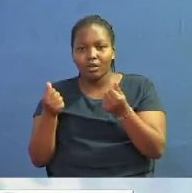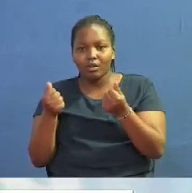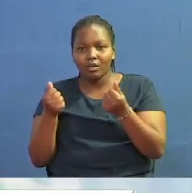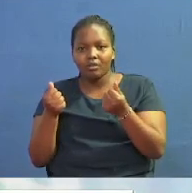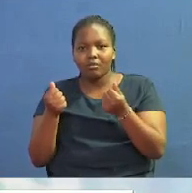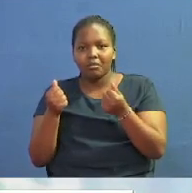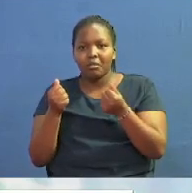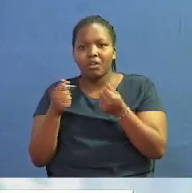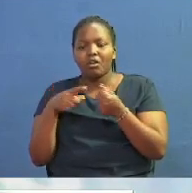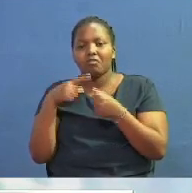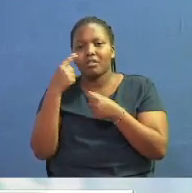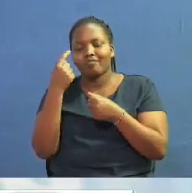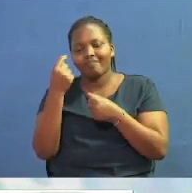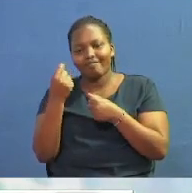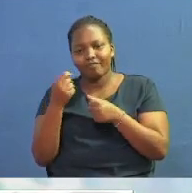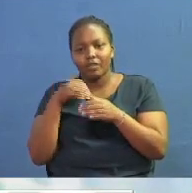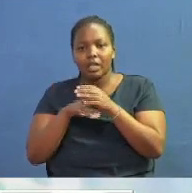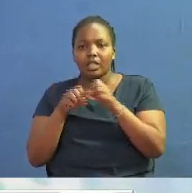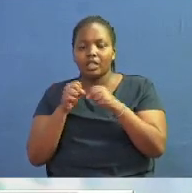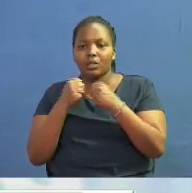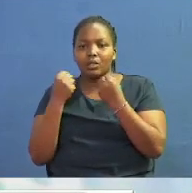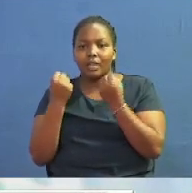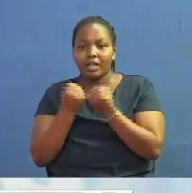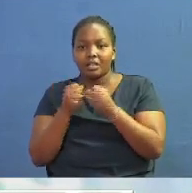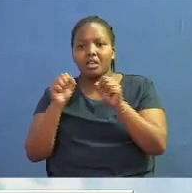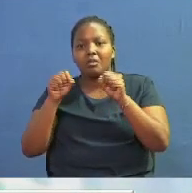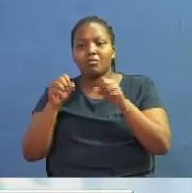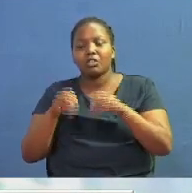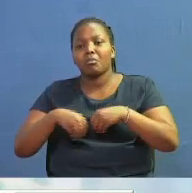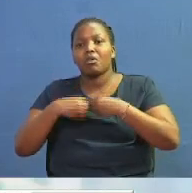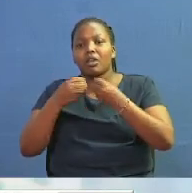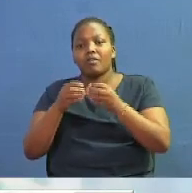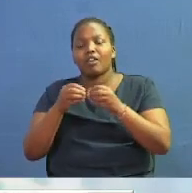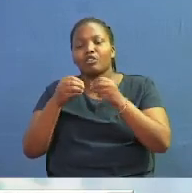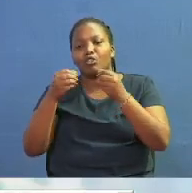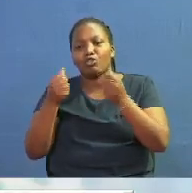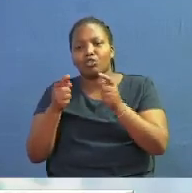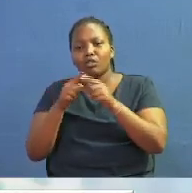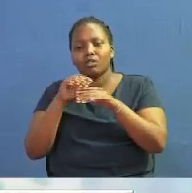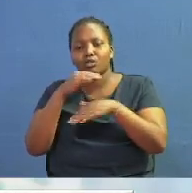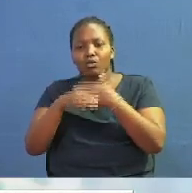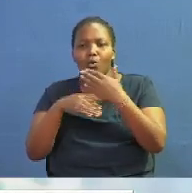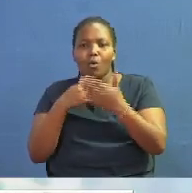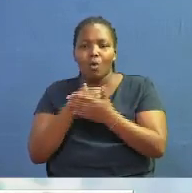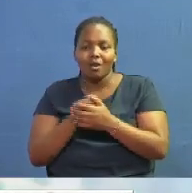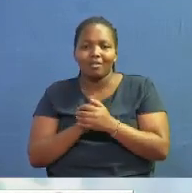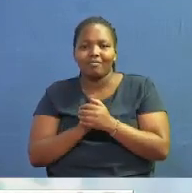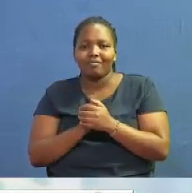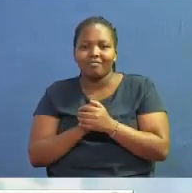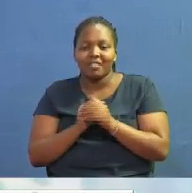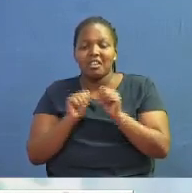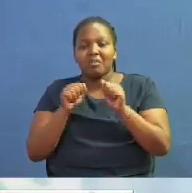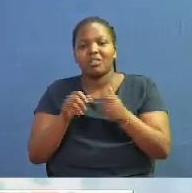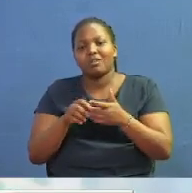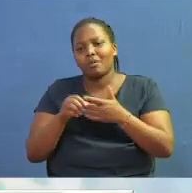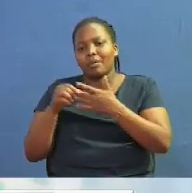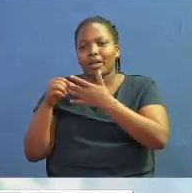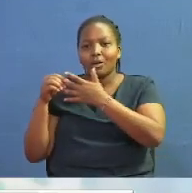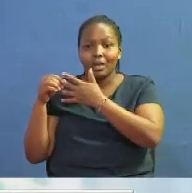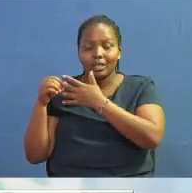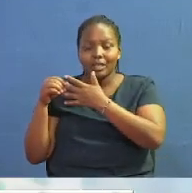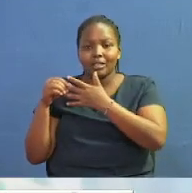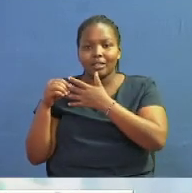the society, the most vulnerable in the society, then you have created a solution for all. So why don't we prioritize disability? Why don't we